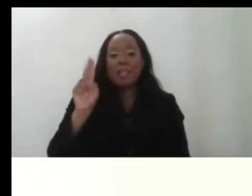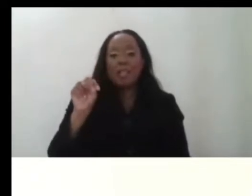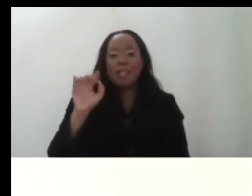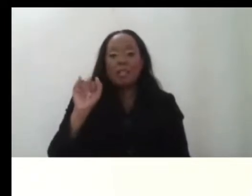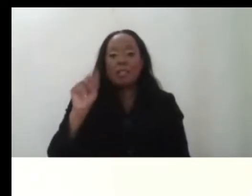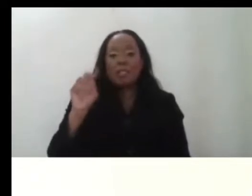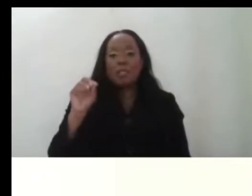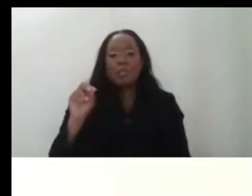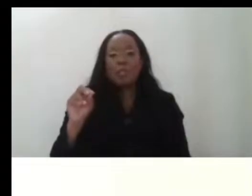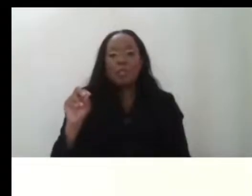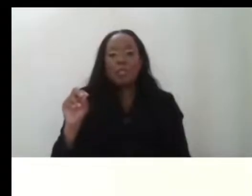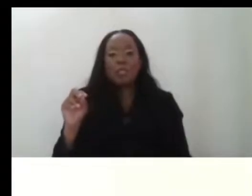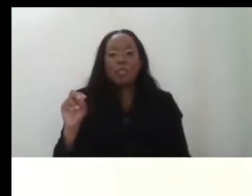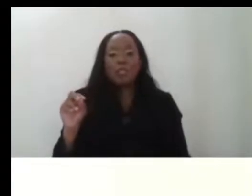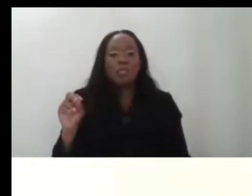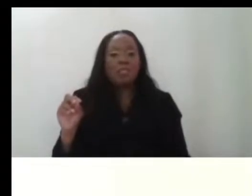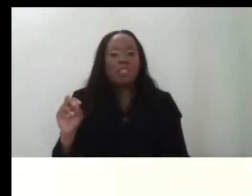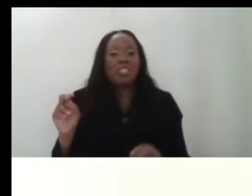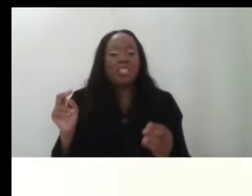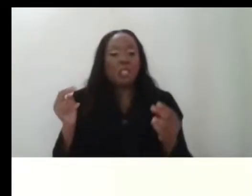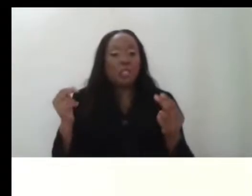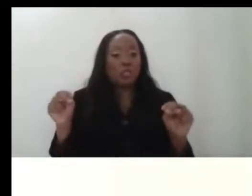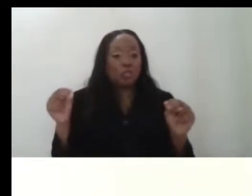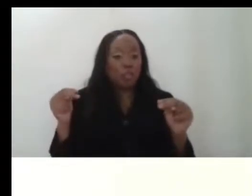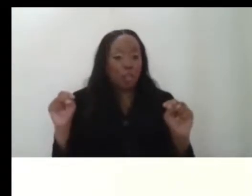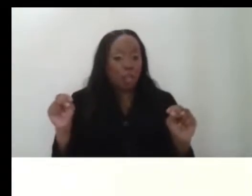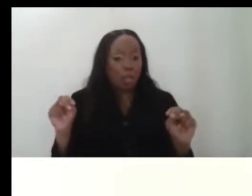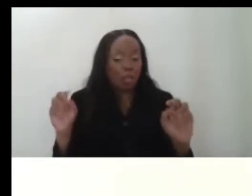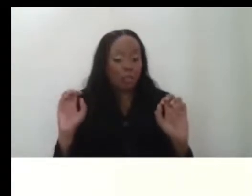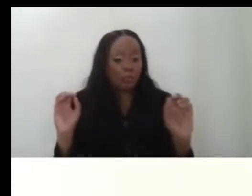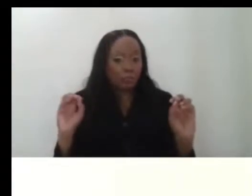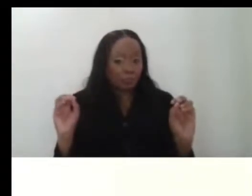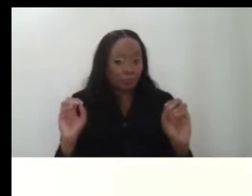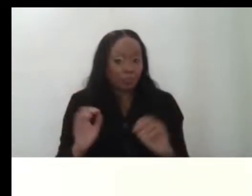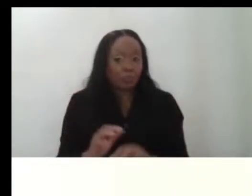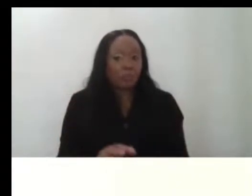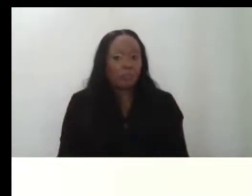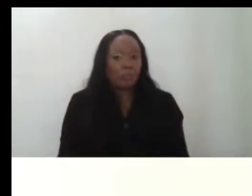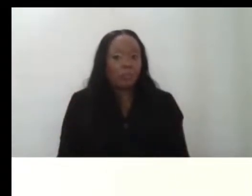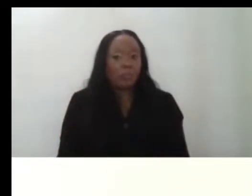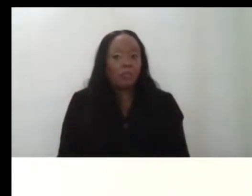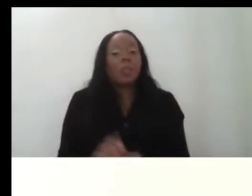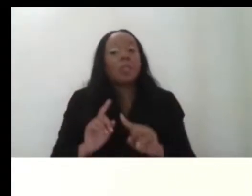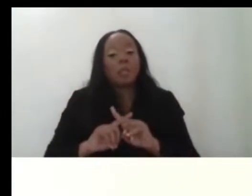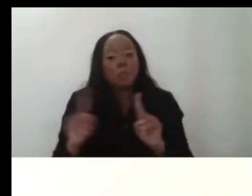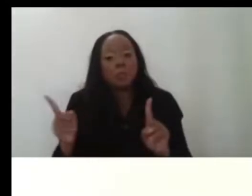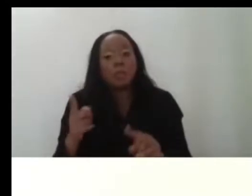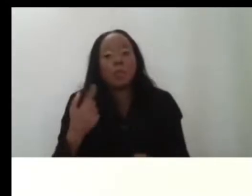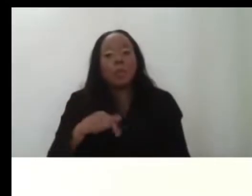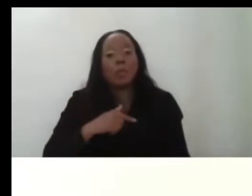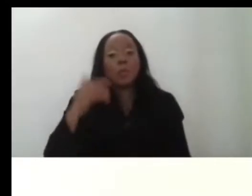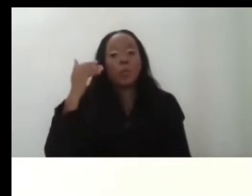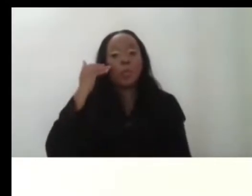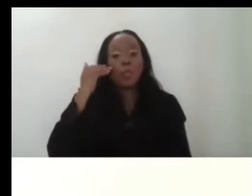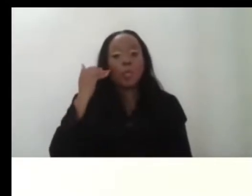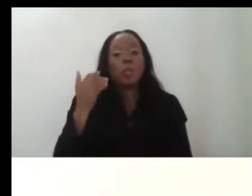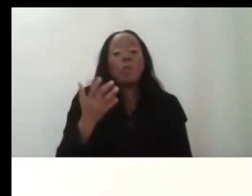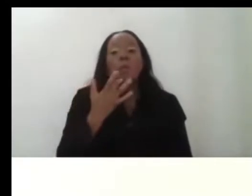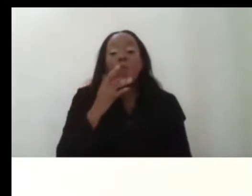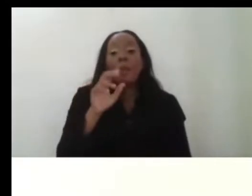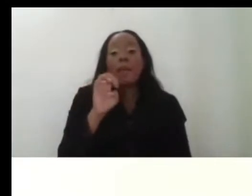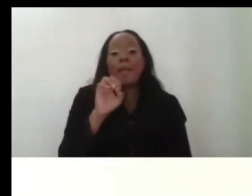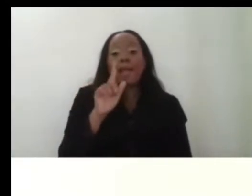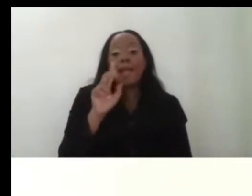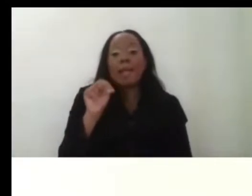It's not La Nina full blown. When neutral is still considered still fairly active. We would rather go to El Nino, for